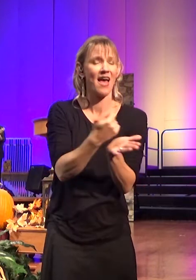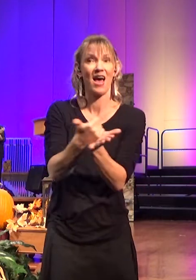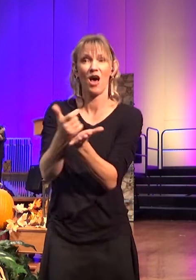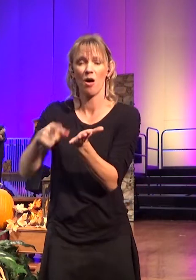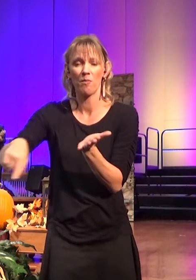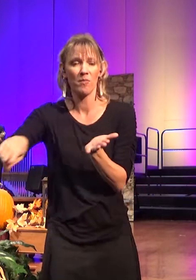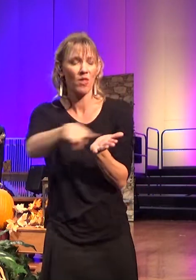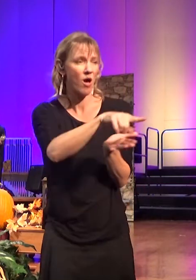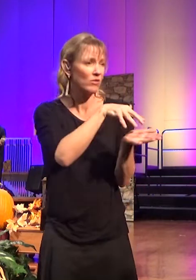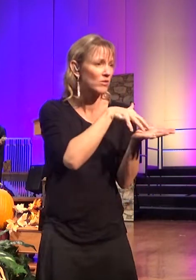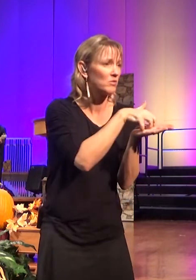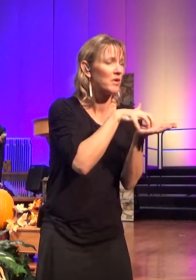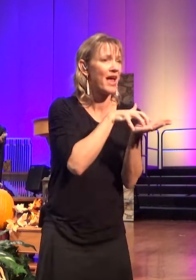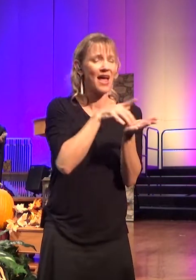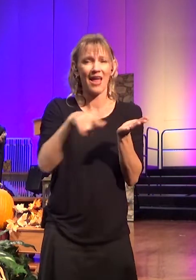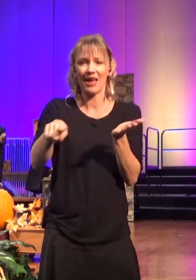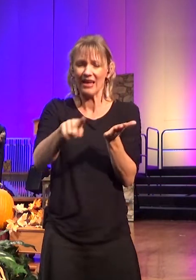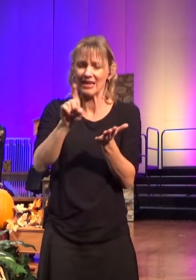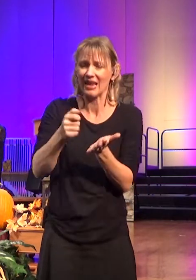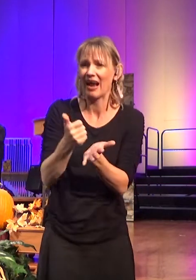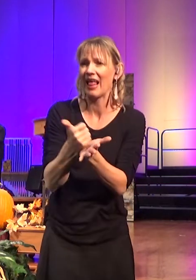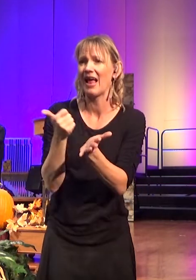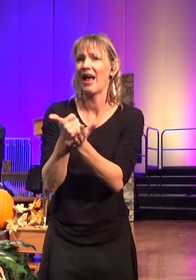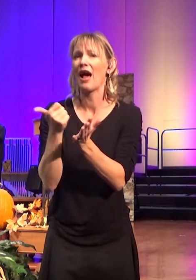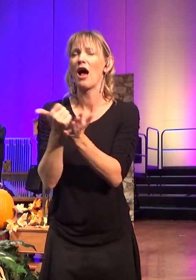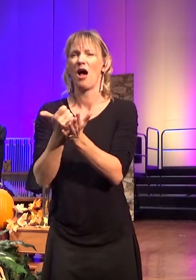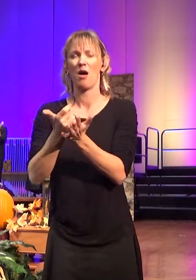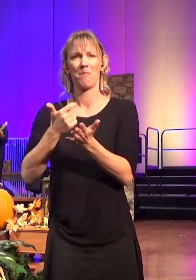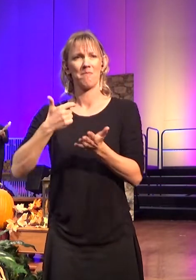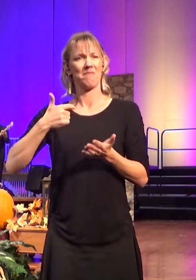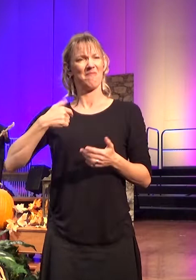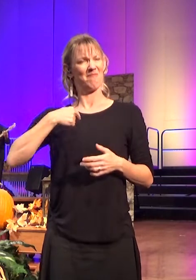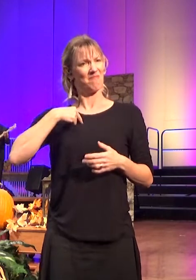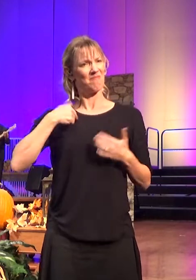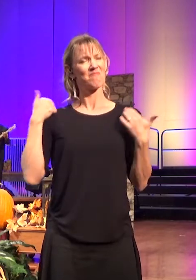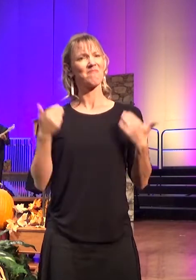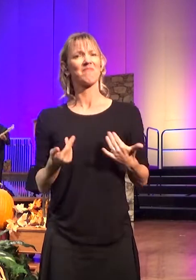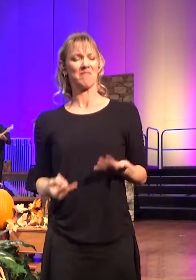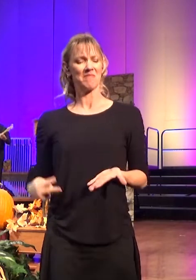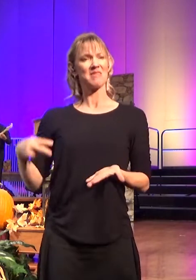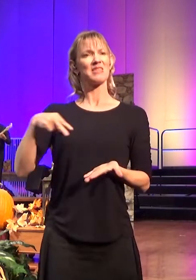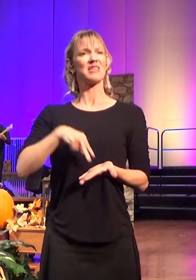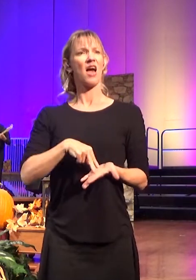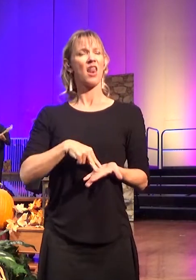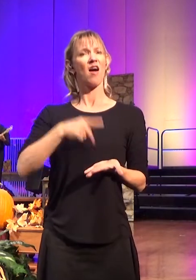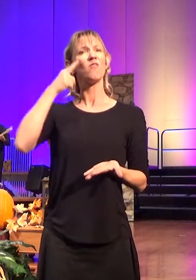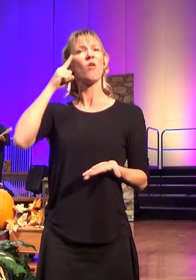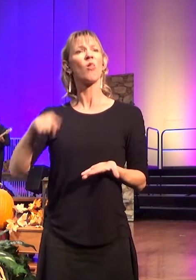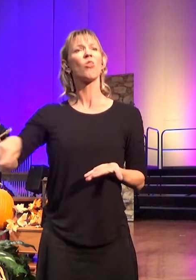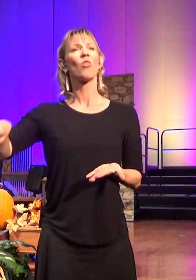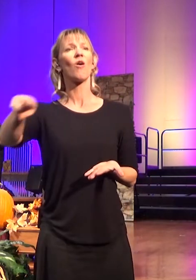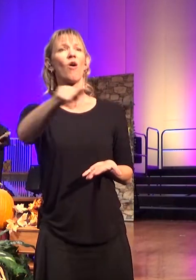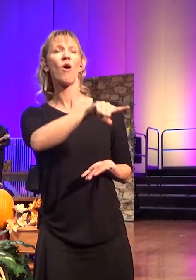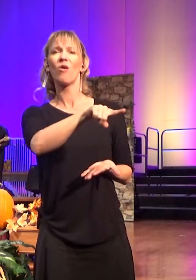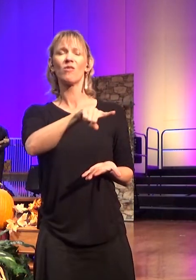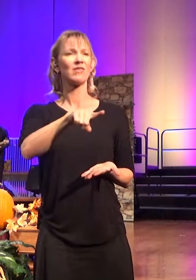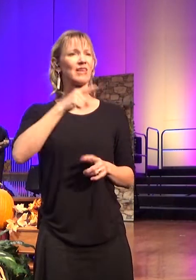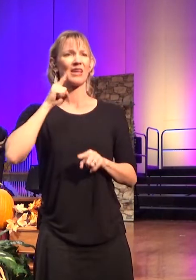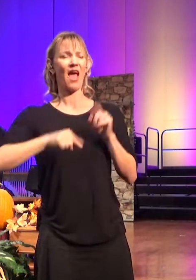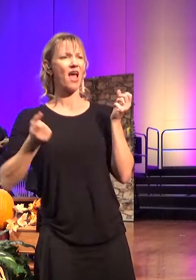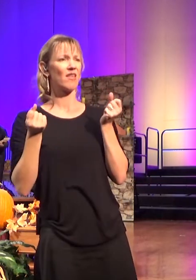meek and the helpless. My legs stand up for the